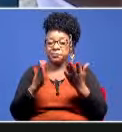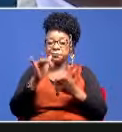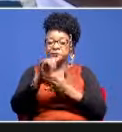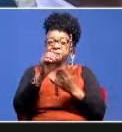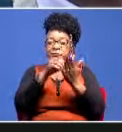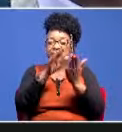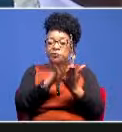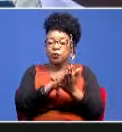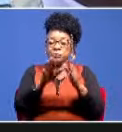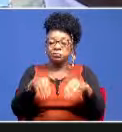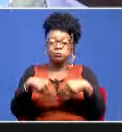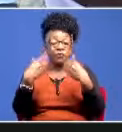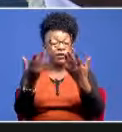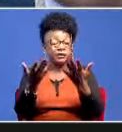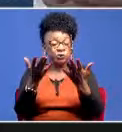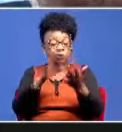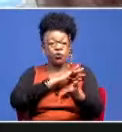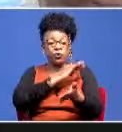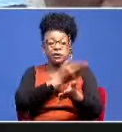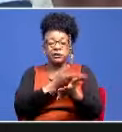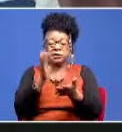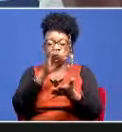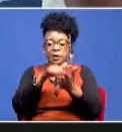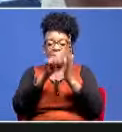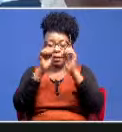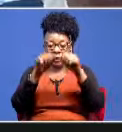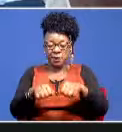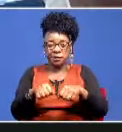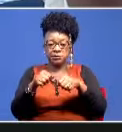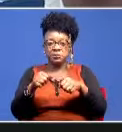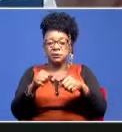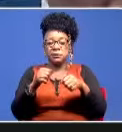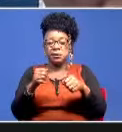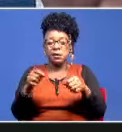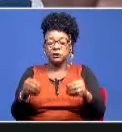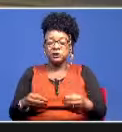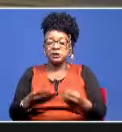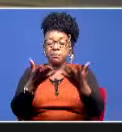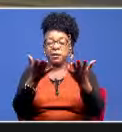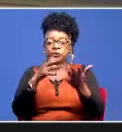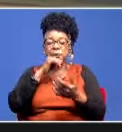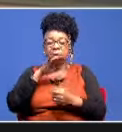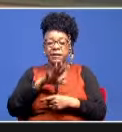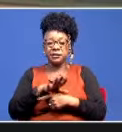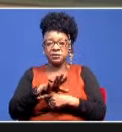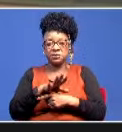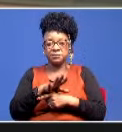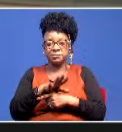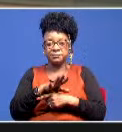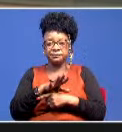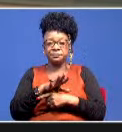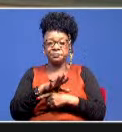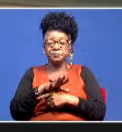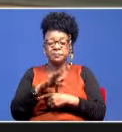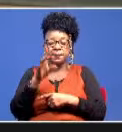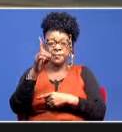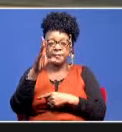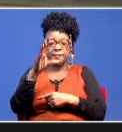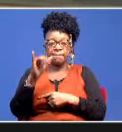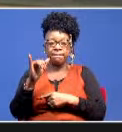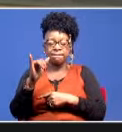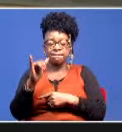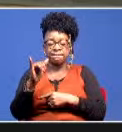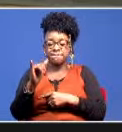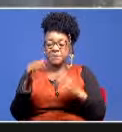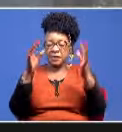be provided to the authorities so that they can transmit it forward to the parents. The DCI is yet to